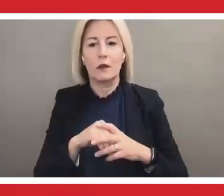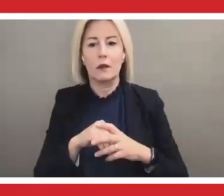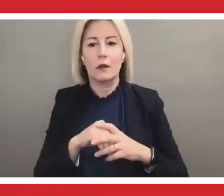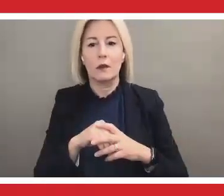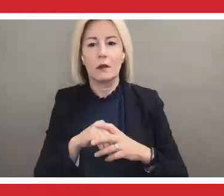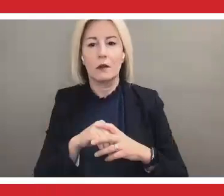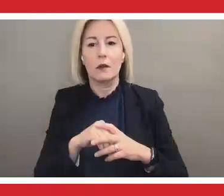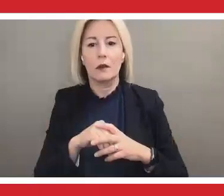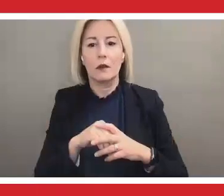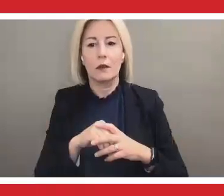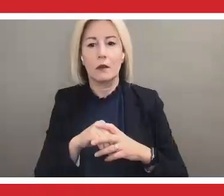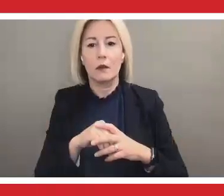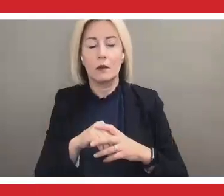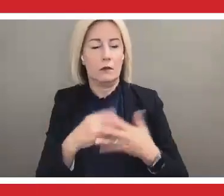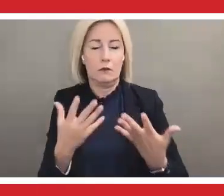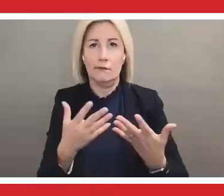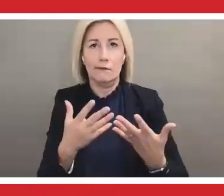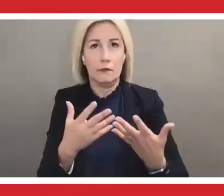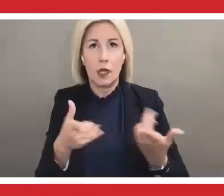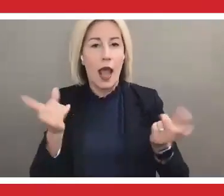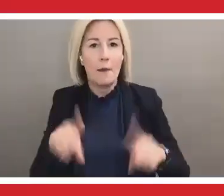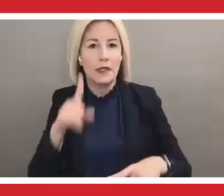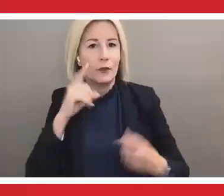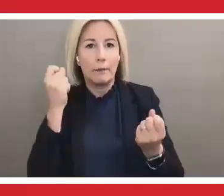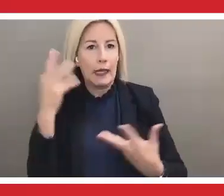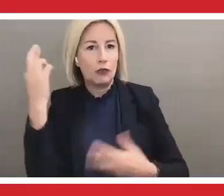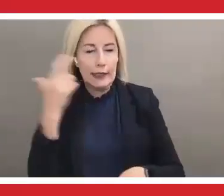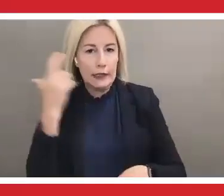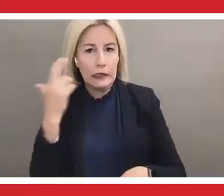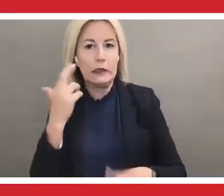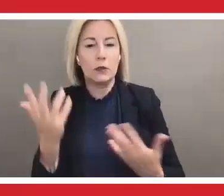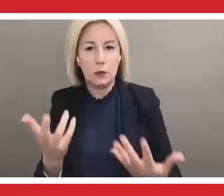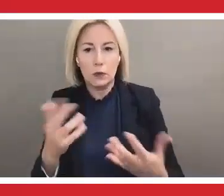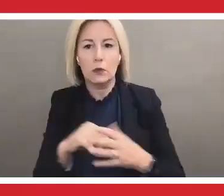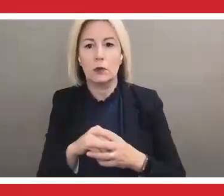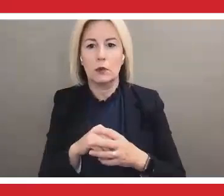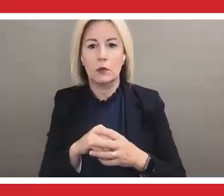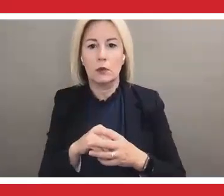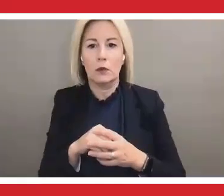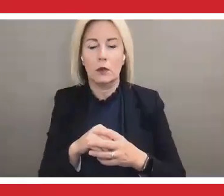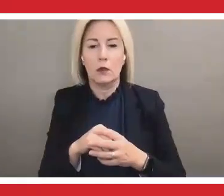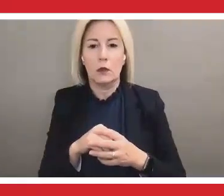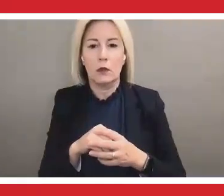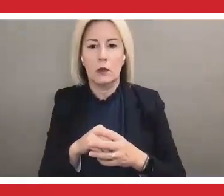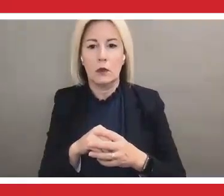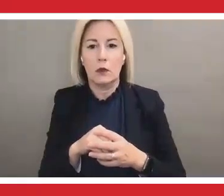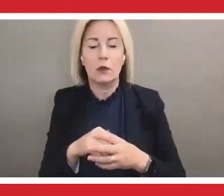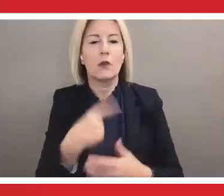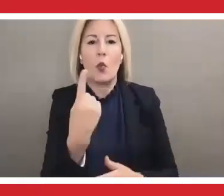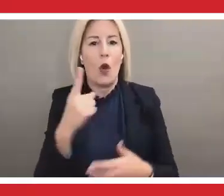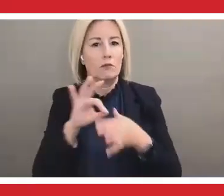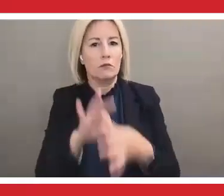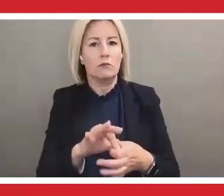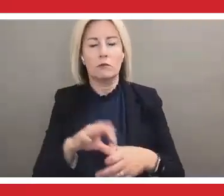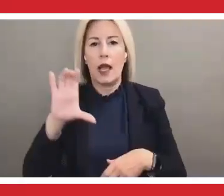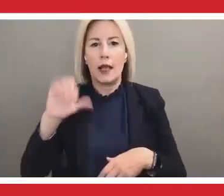may happen for many reasons. One of them is an issue, of course, of capacity. They don't have